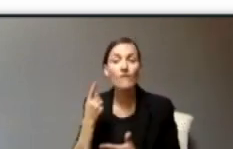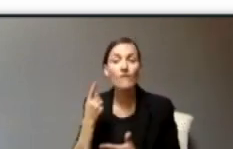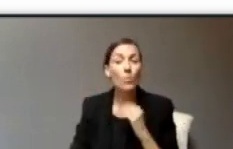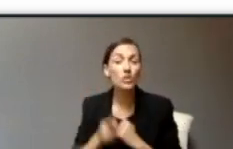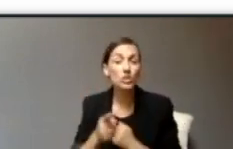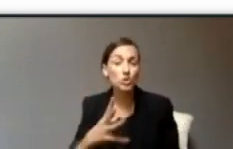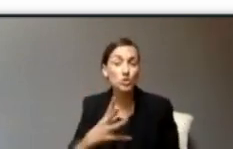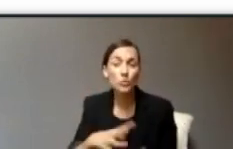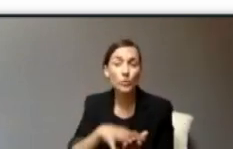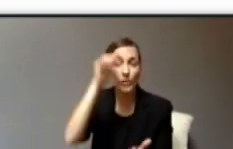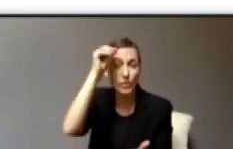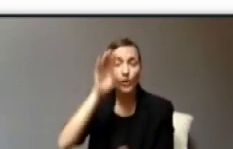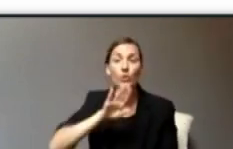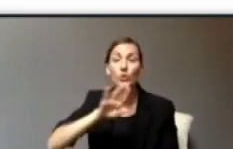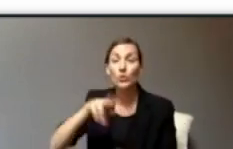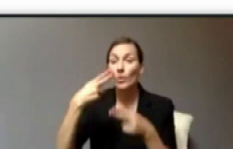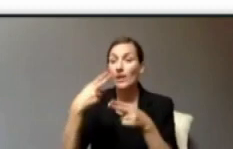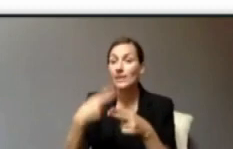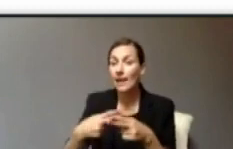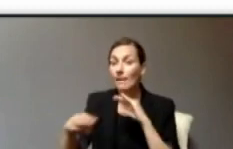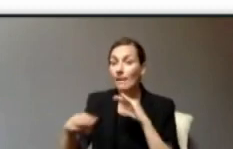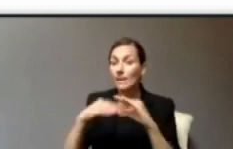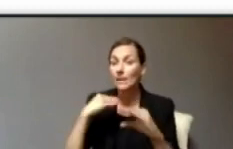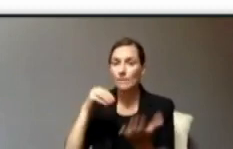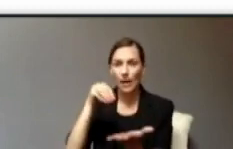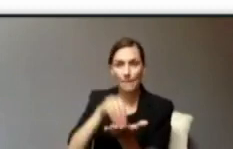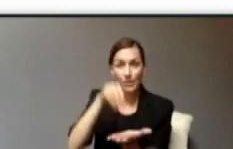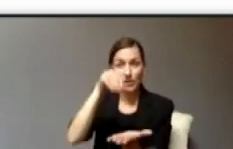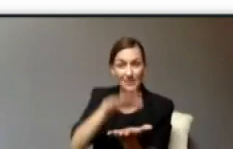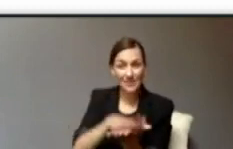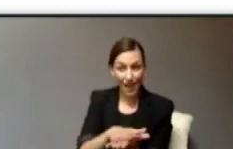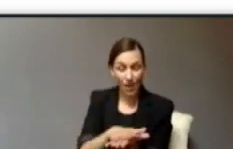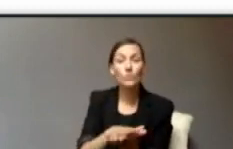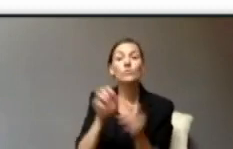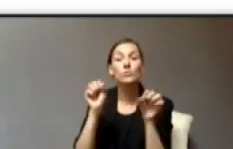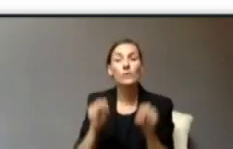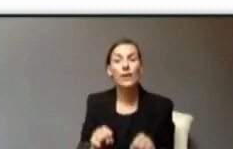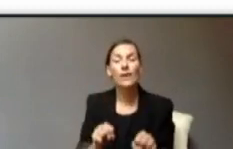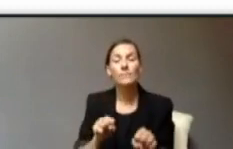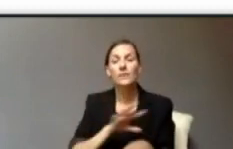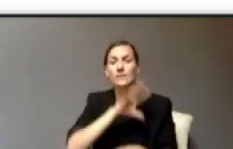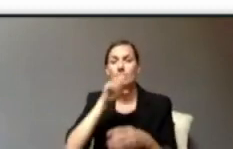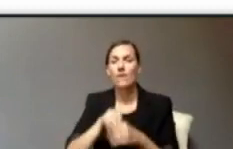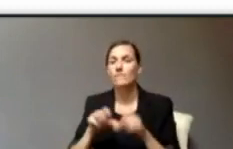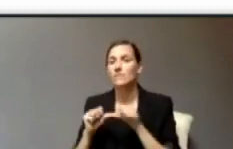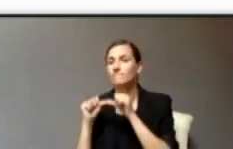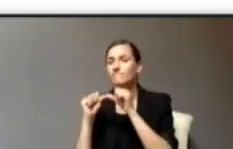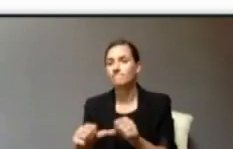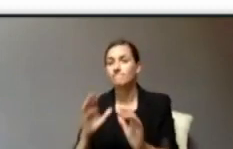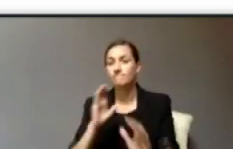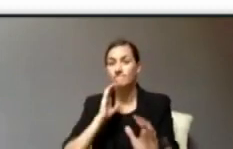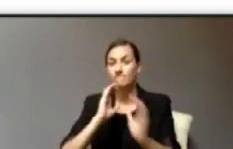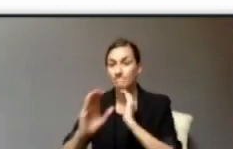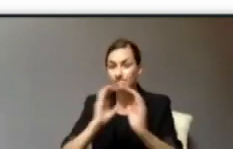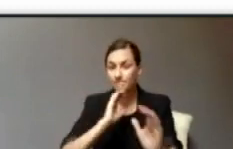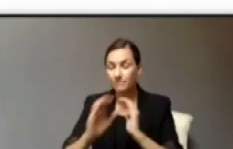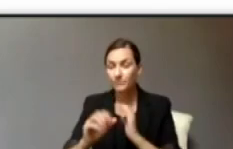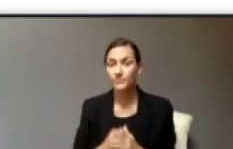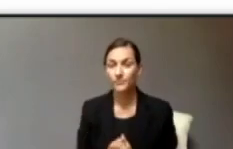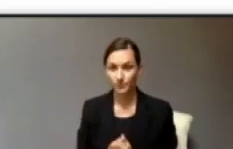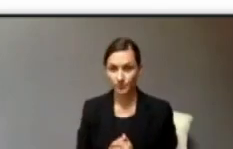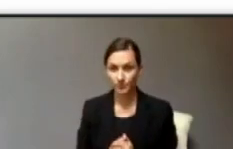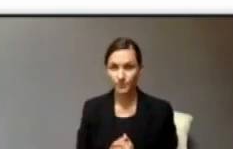your name and email in the chat. So if you would like to be able to be part of our ongoing communication. There is also